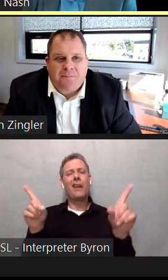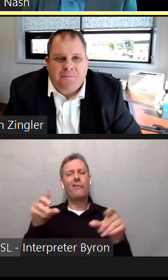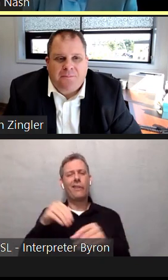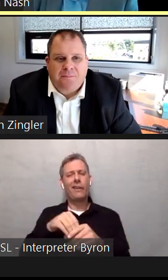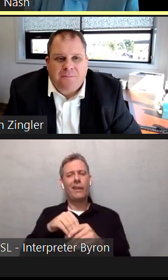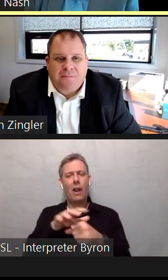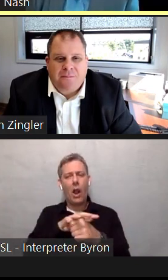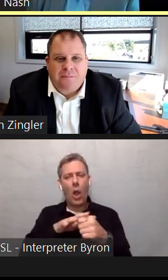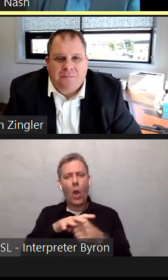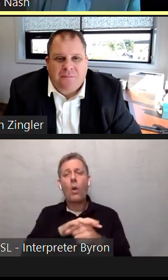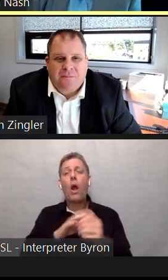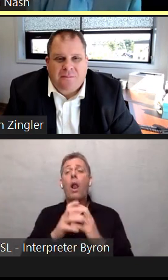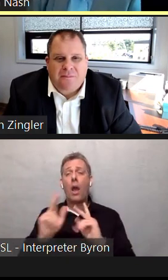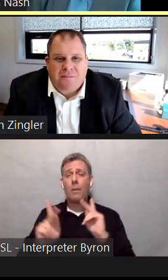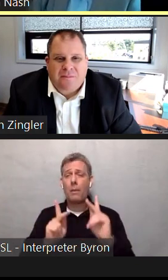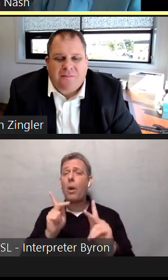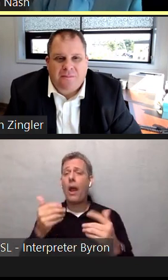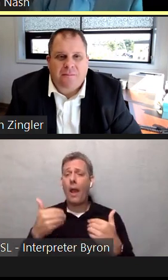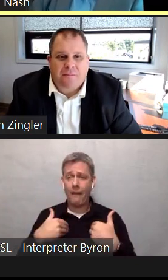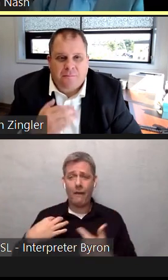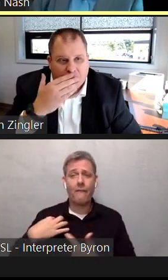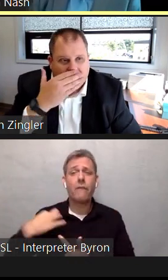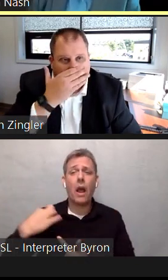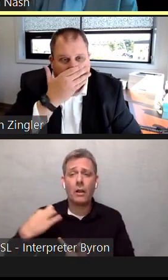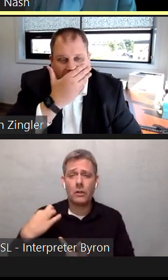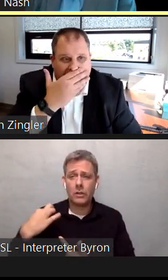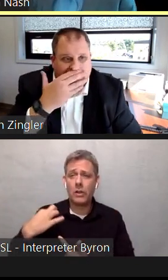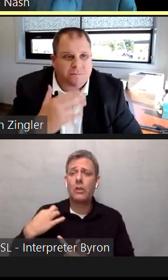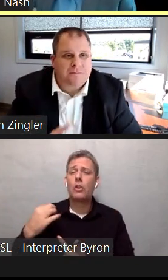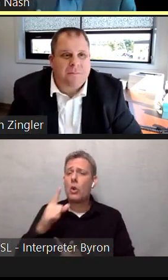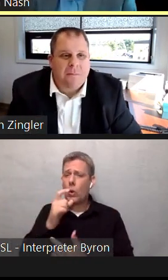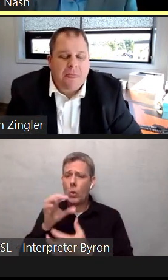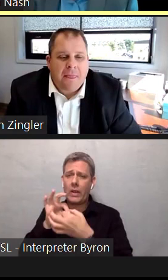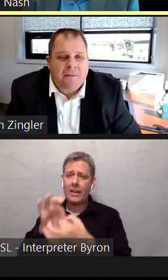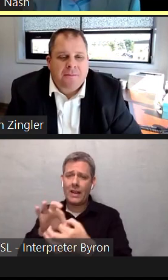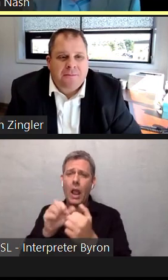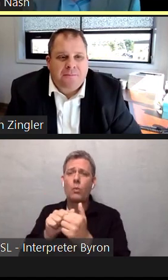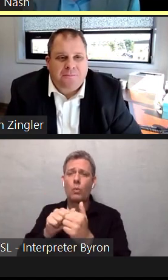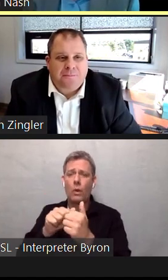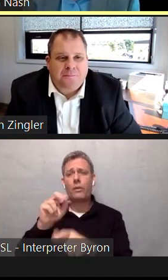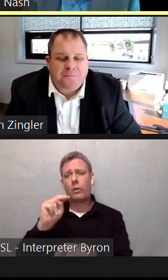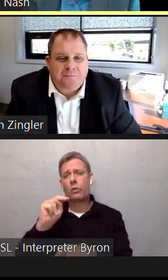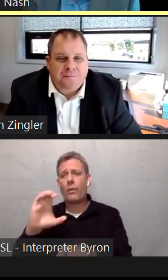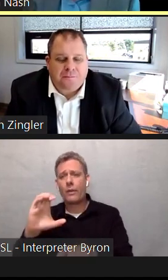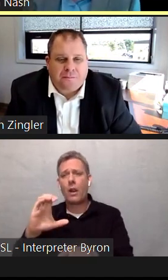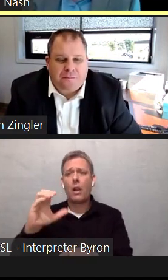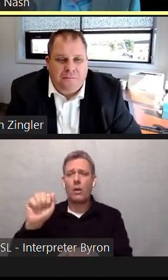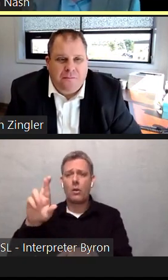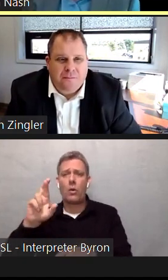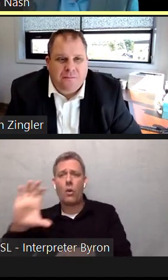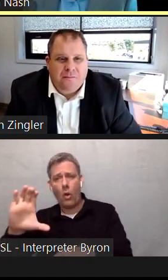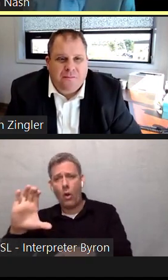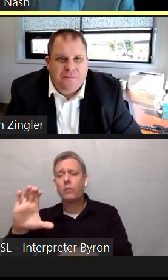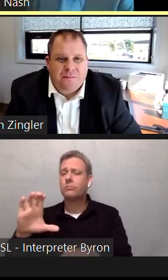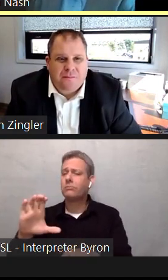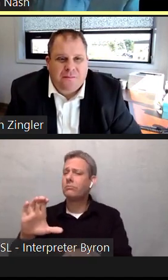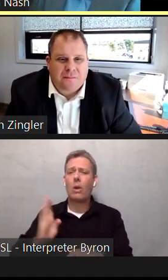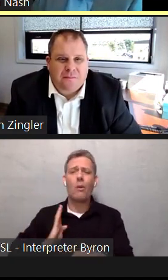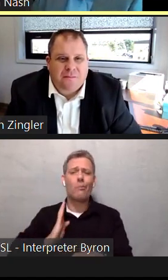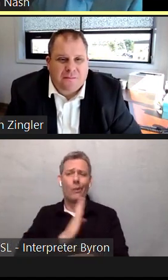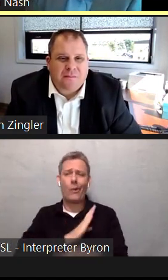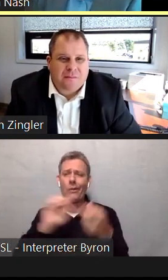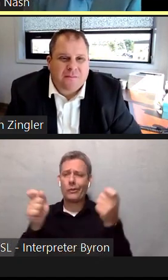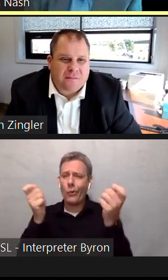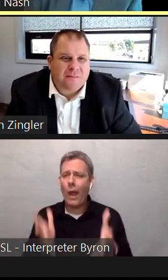do a lot of volunteer work. We do have volunteers connected to the ARC of North Carolina in some different capacities, certainly our board of directors and a number of committees